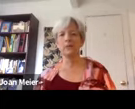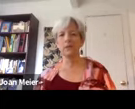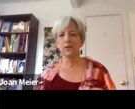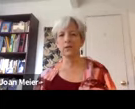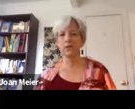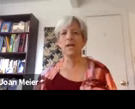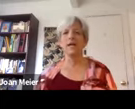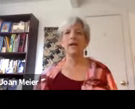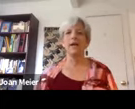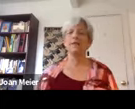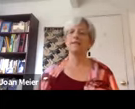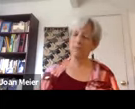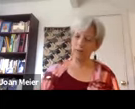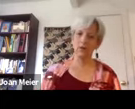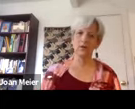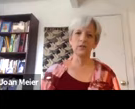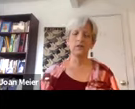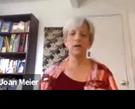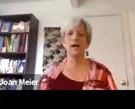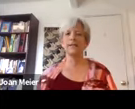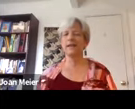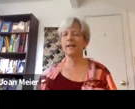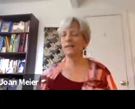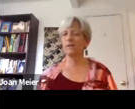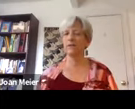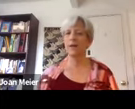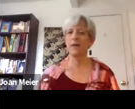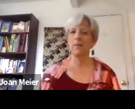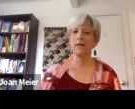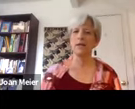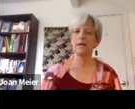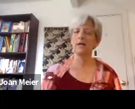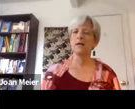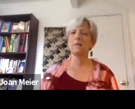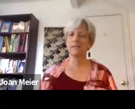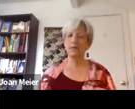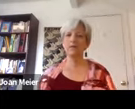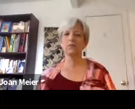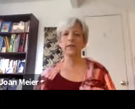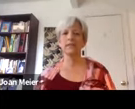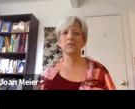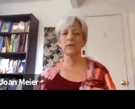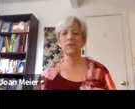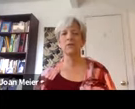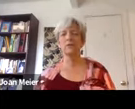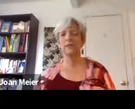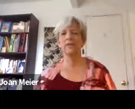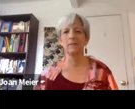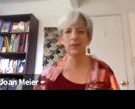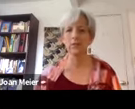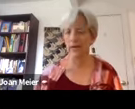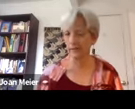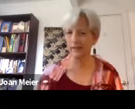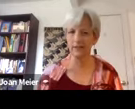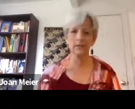the abuser. Some of those, I can't tell you off the top how many, but some of those were cases where the courts believed